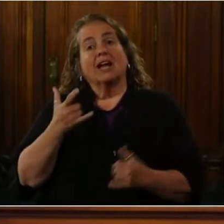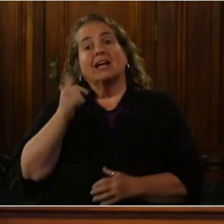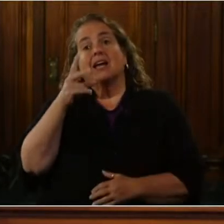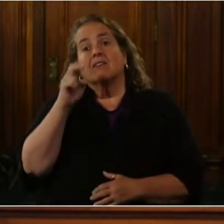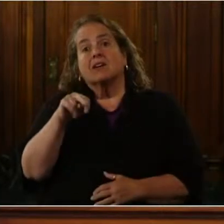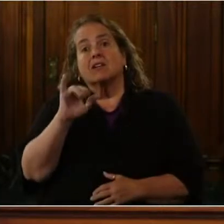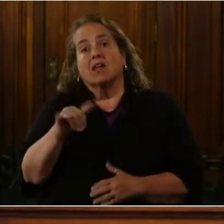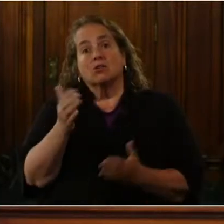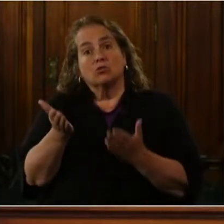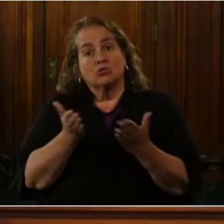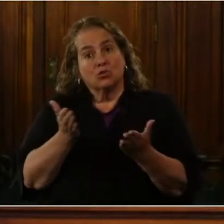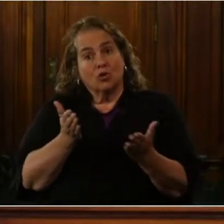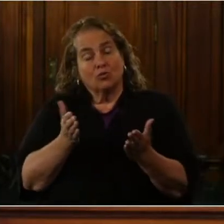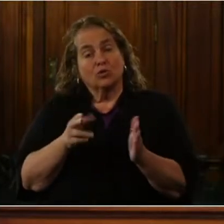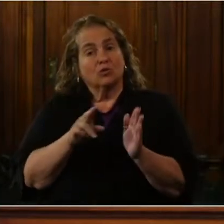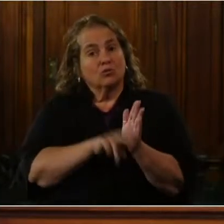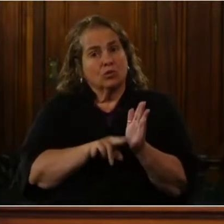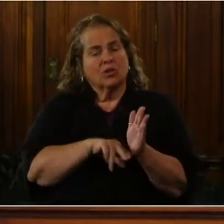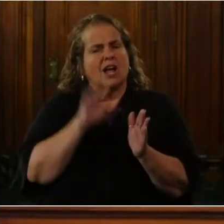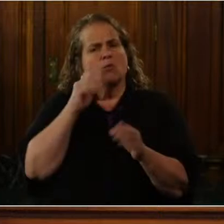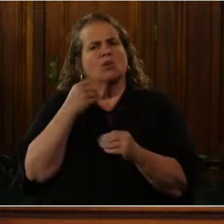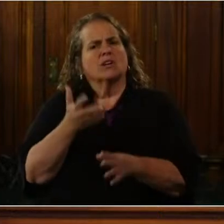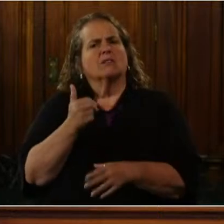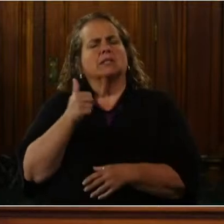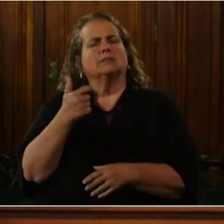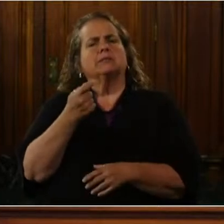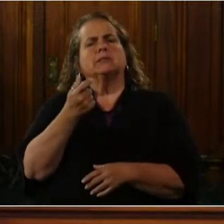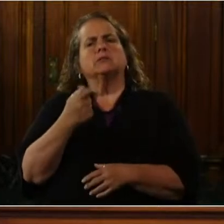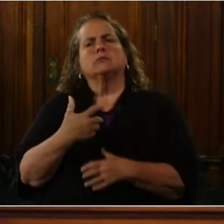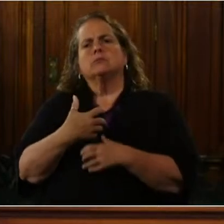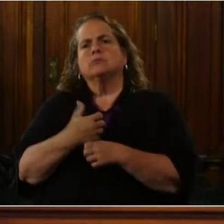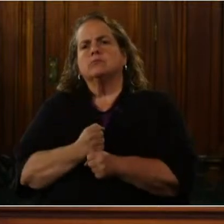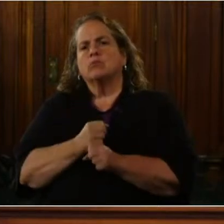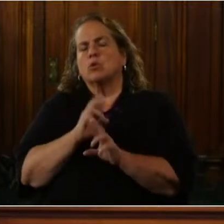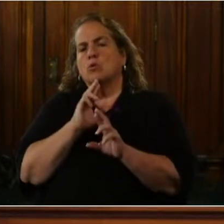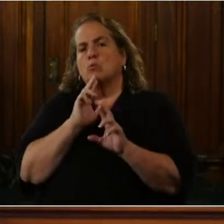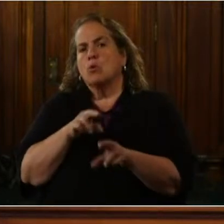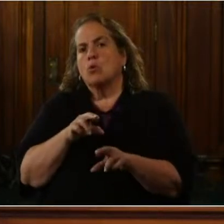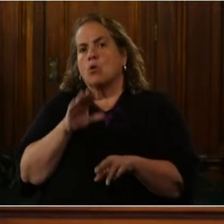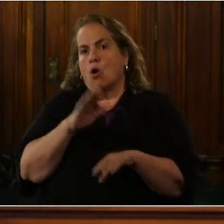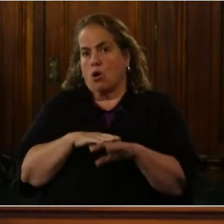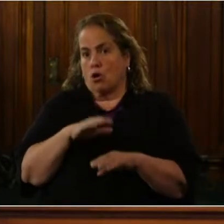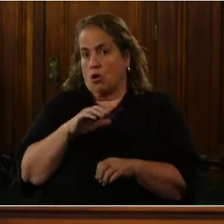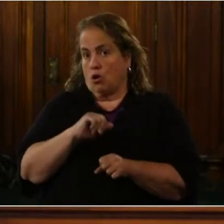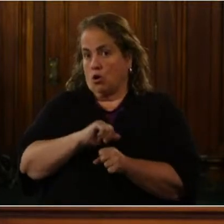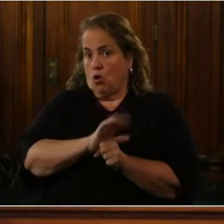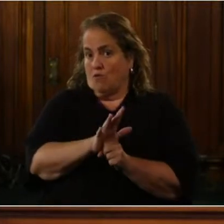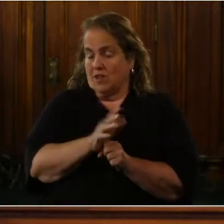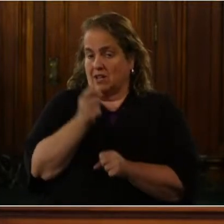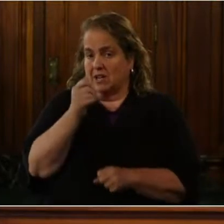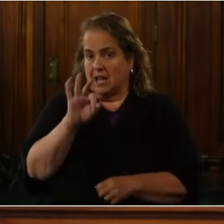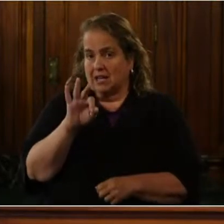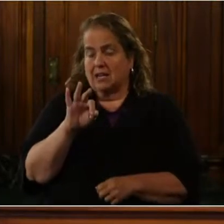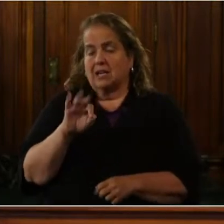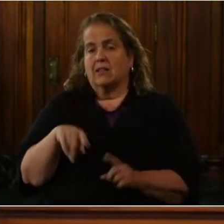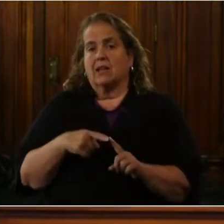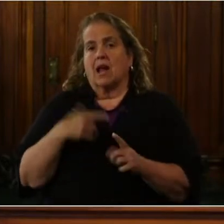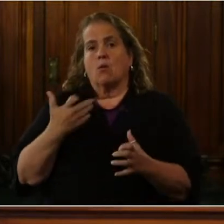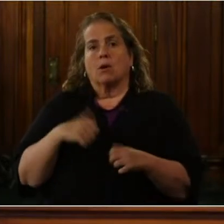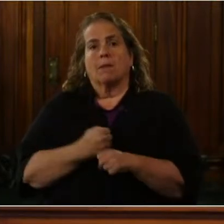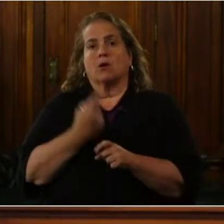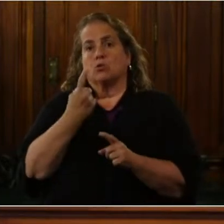that service, I'm just going to give a short report on COVID-19. I'm going to make two